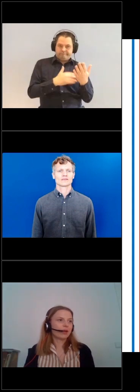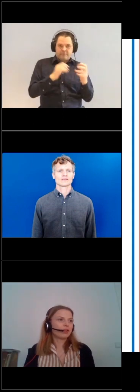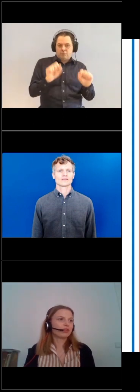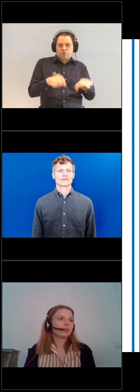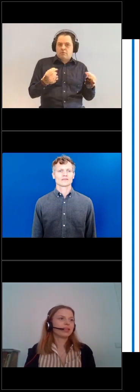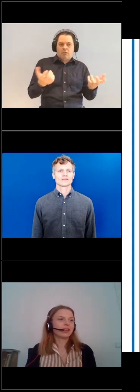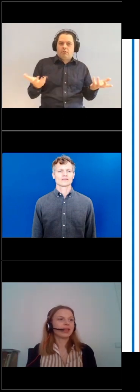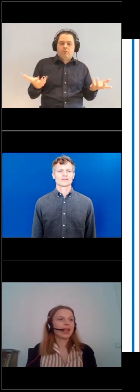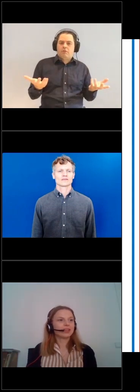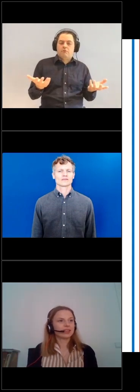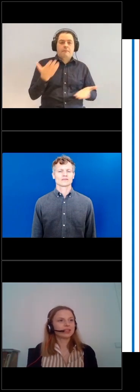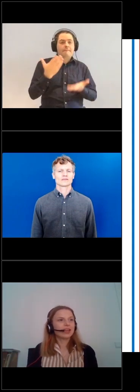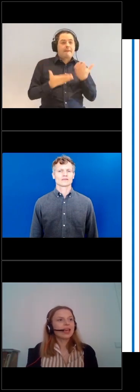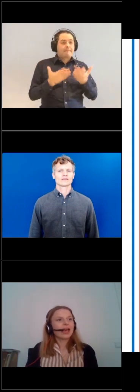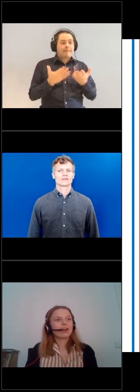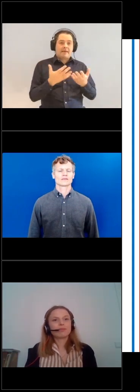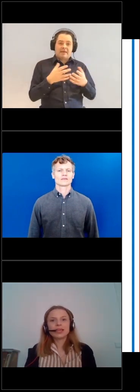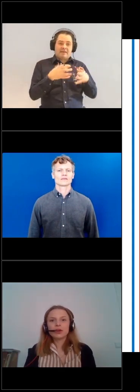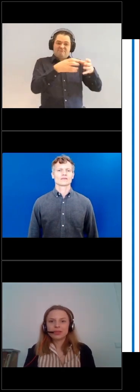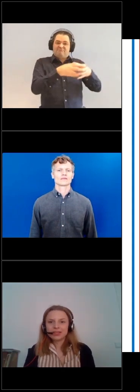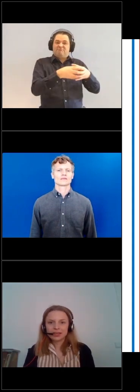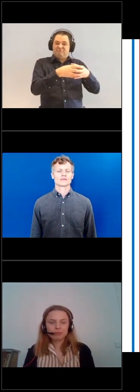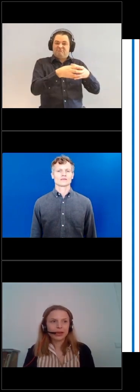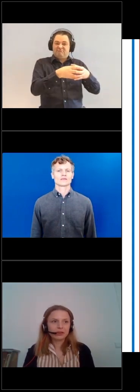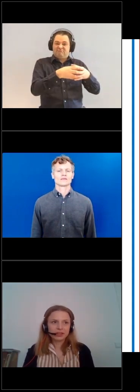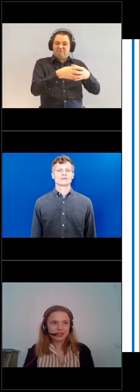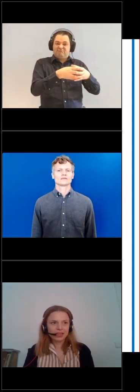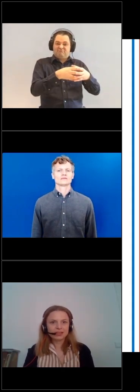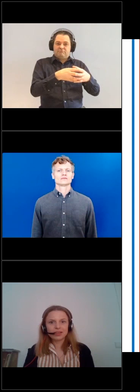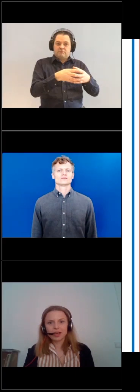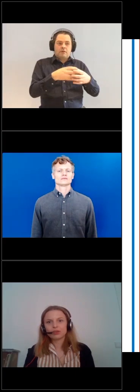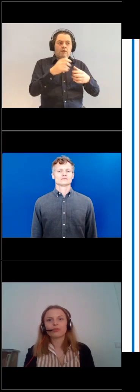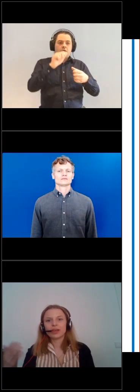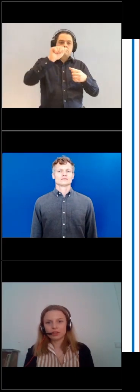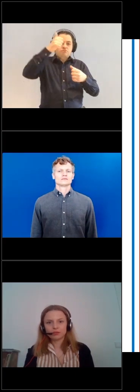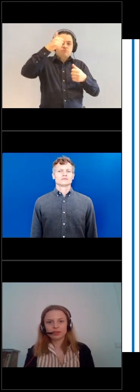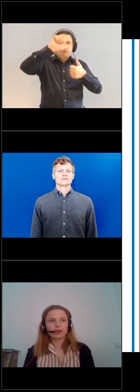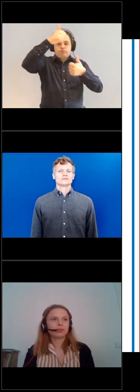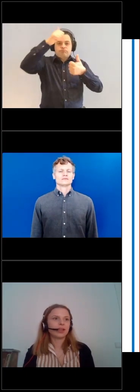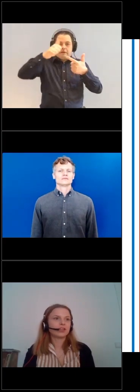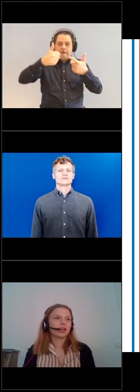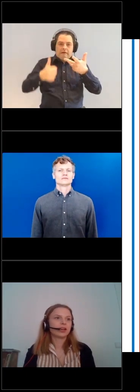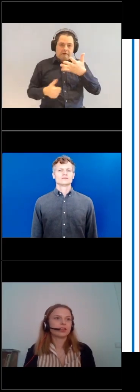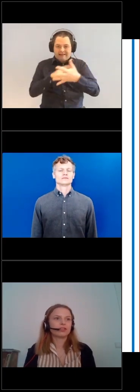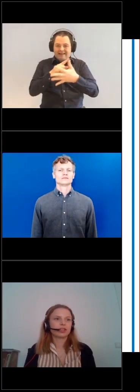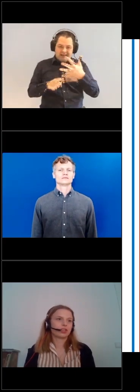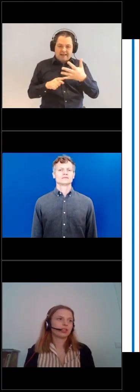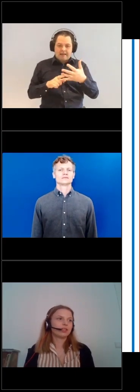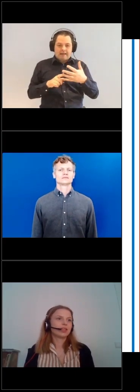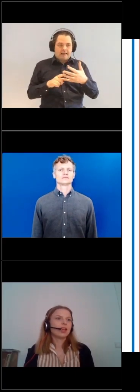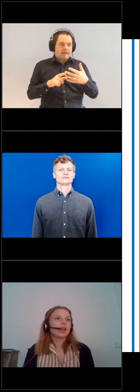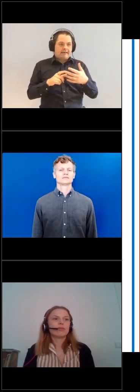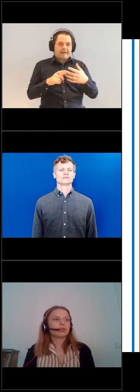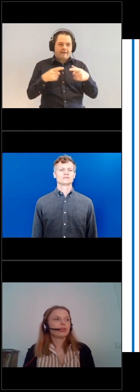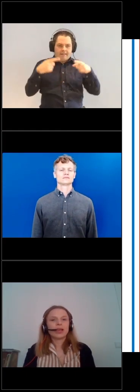do if humanitarian actors have many competing priorities, so facing, for example, HR